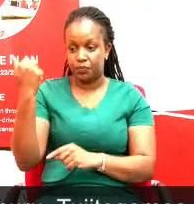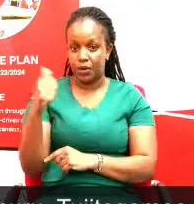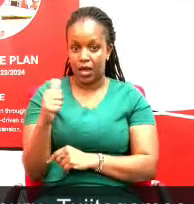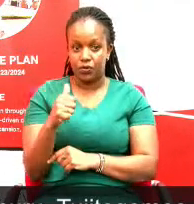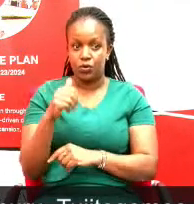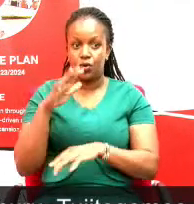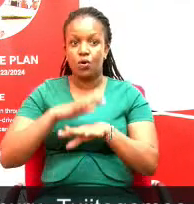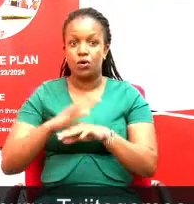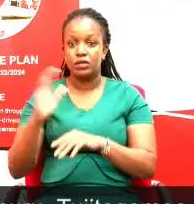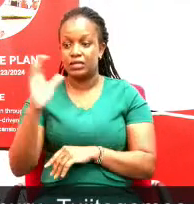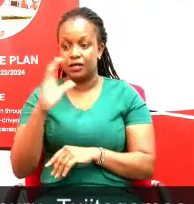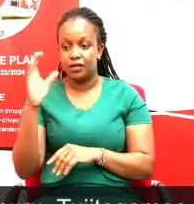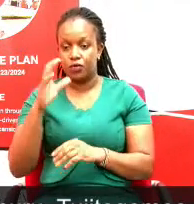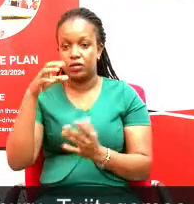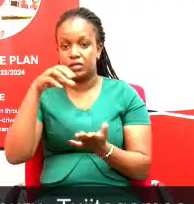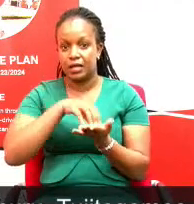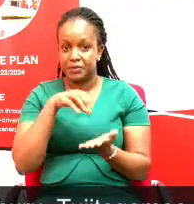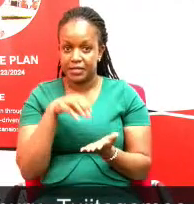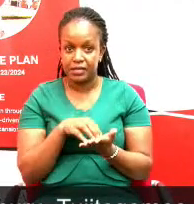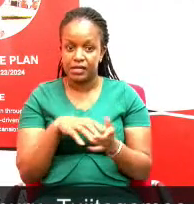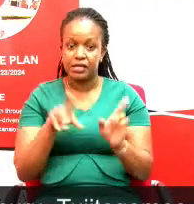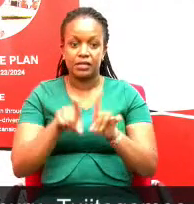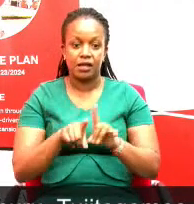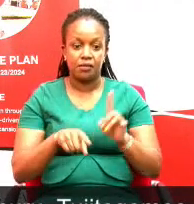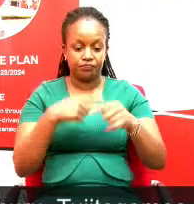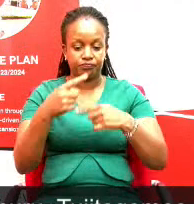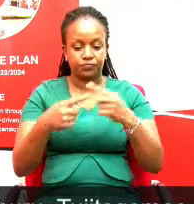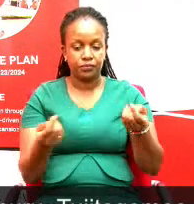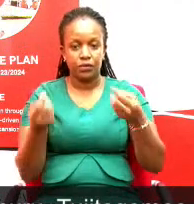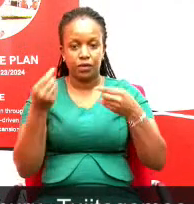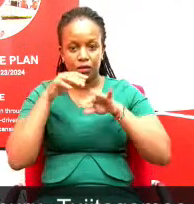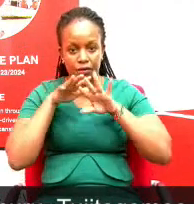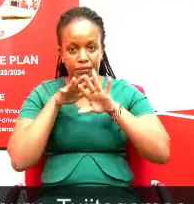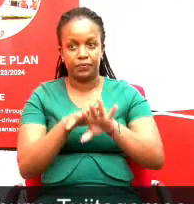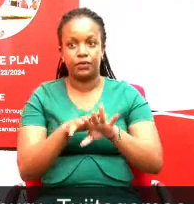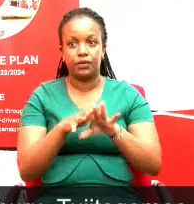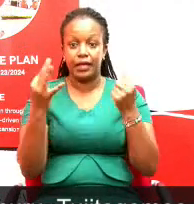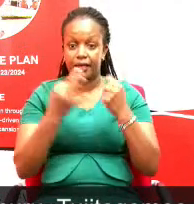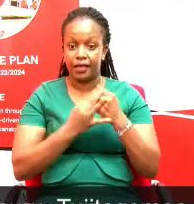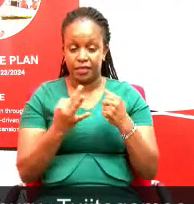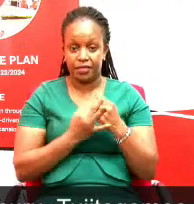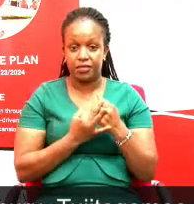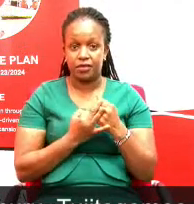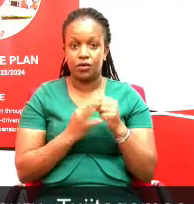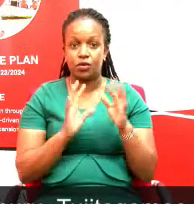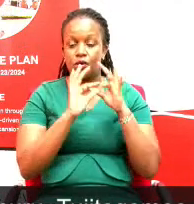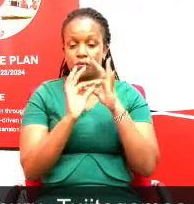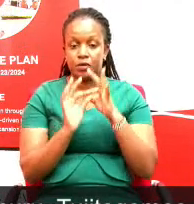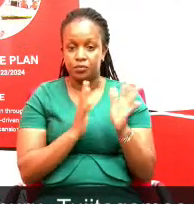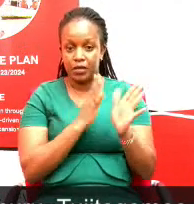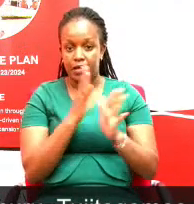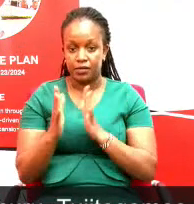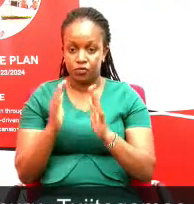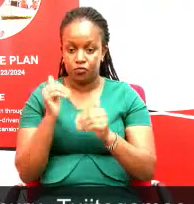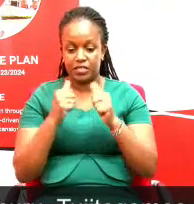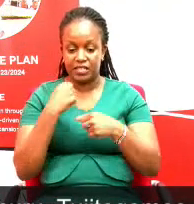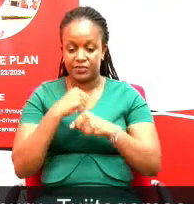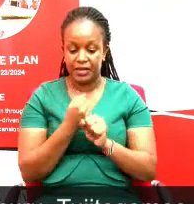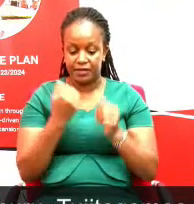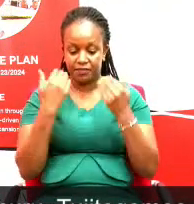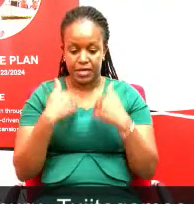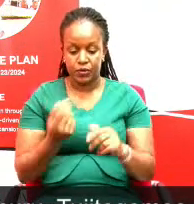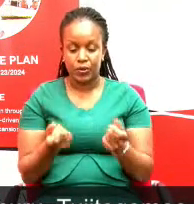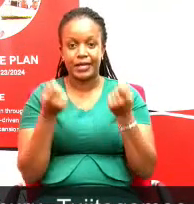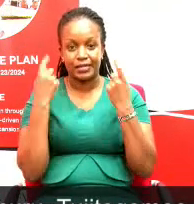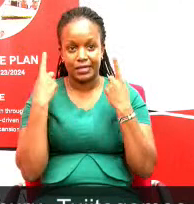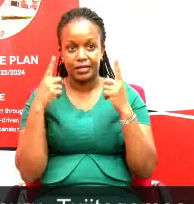unforeseeable circumstances, and have now been incorporated in the 8th corporate plan. This is what I've been made to understand, that the lessons that you've learned along the